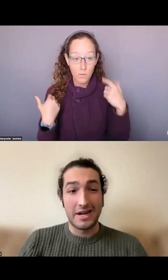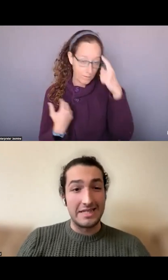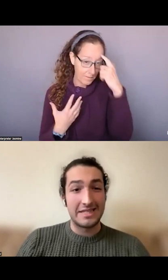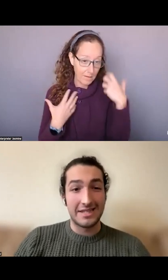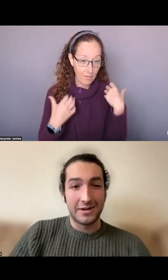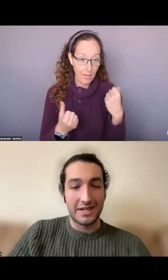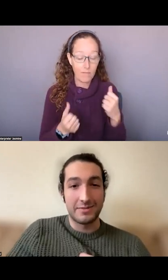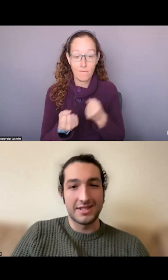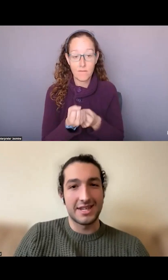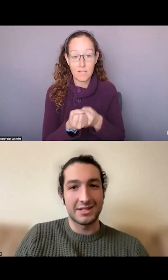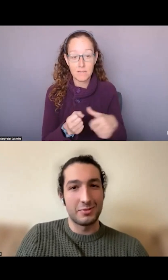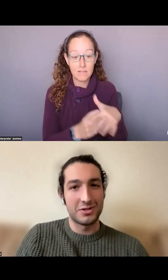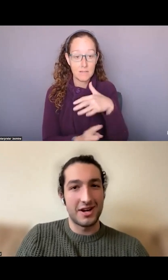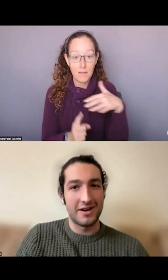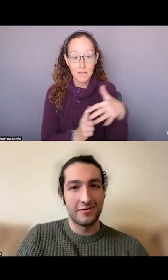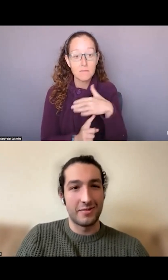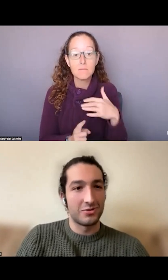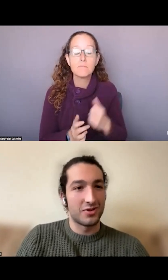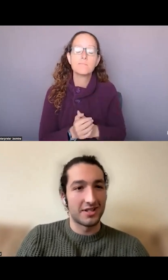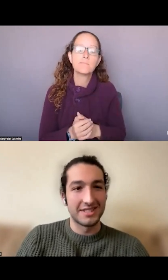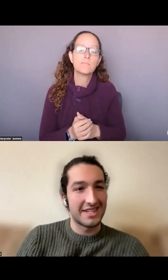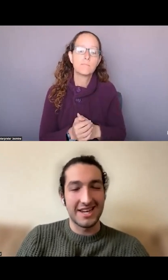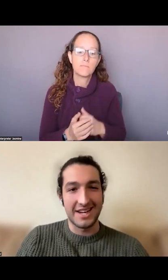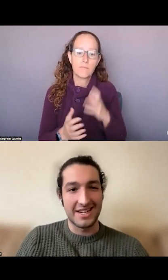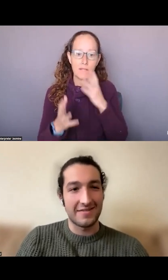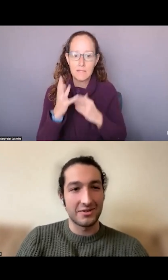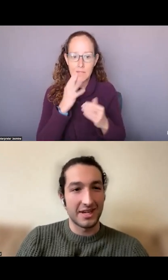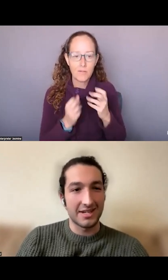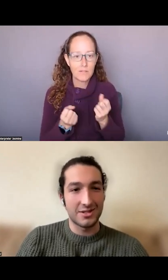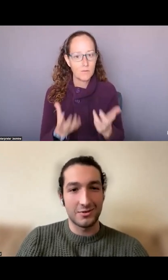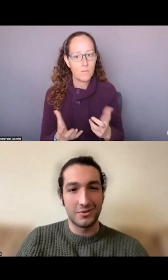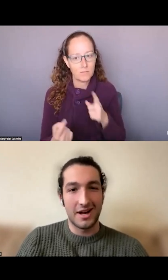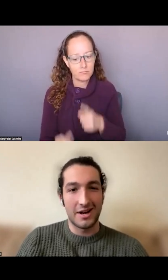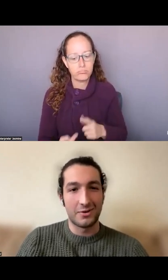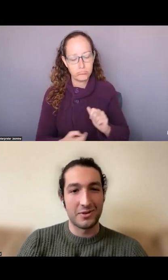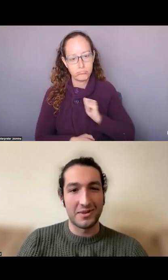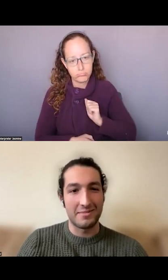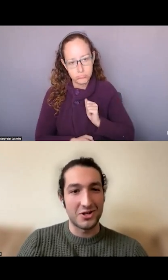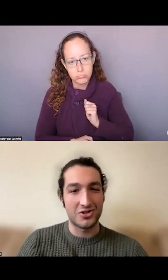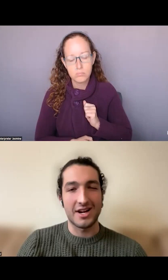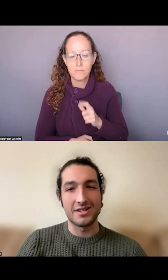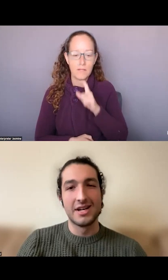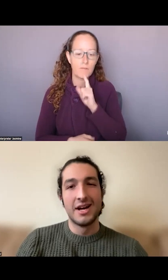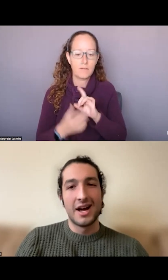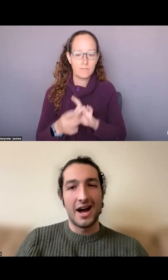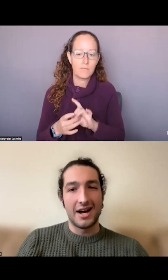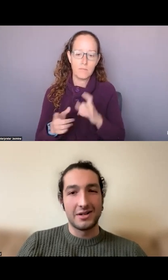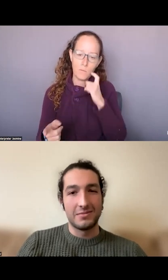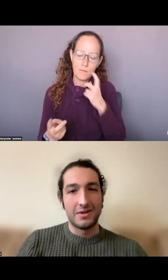space was, experiencing so much of my own struggles, and I definitely relate to what both of them just